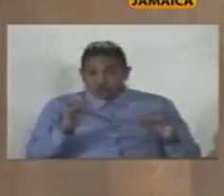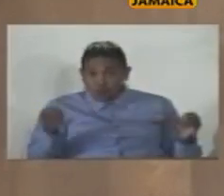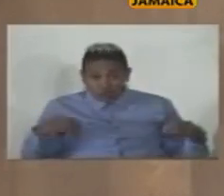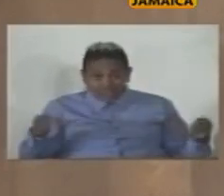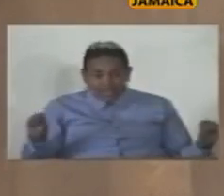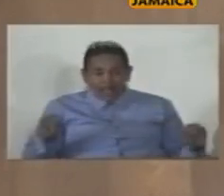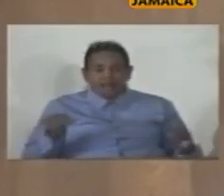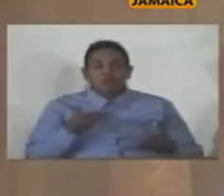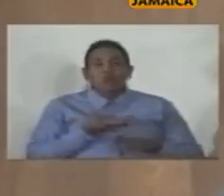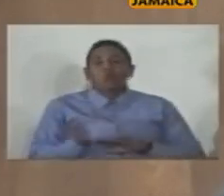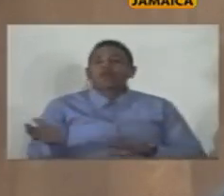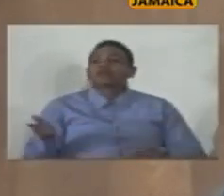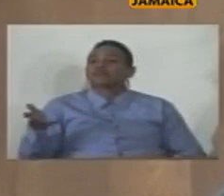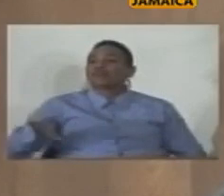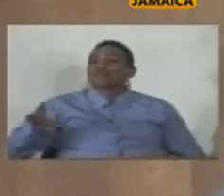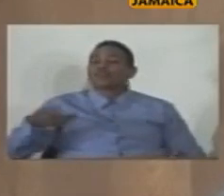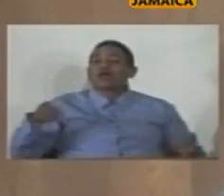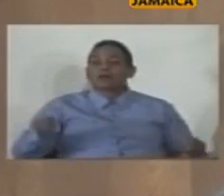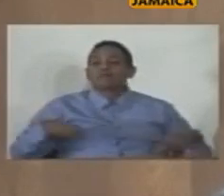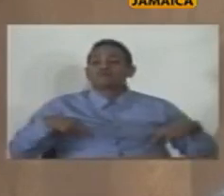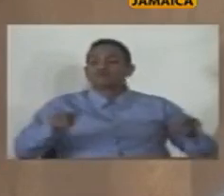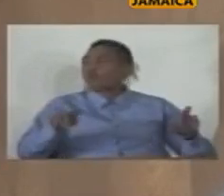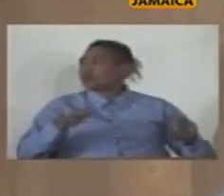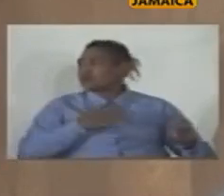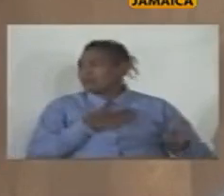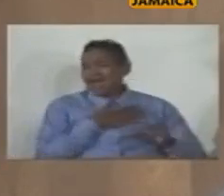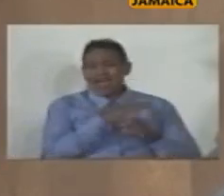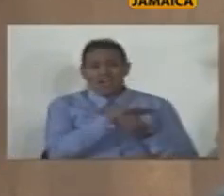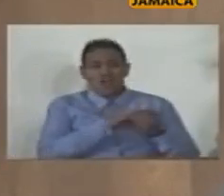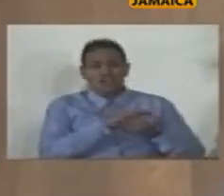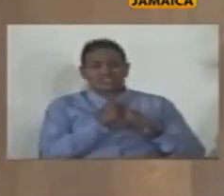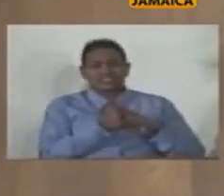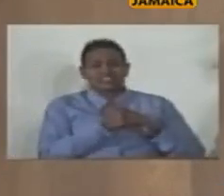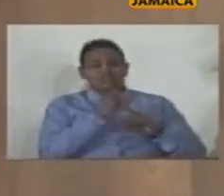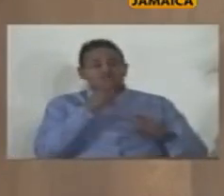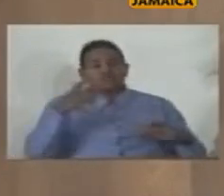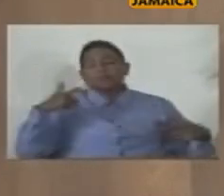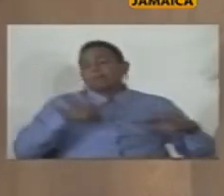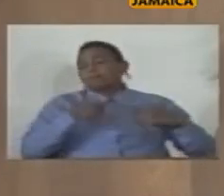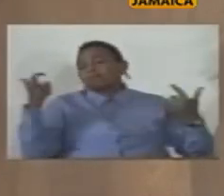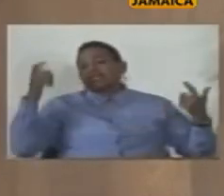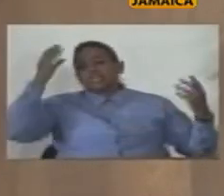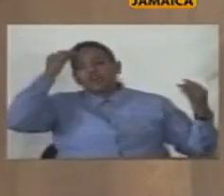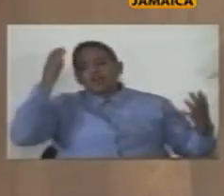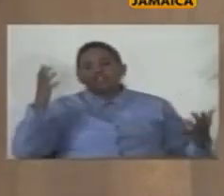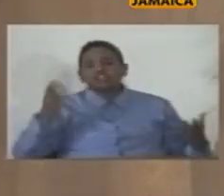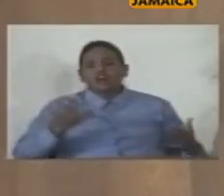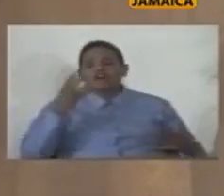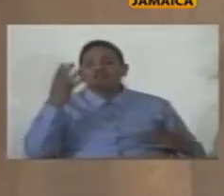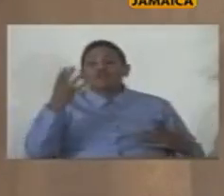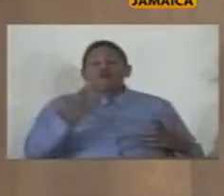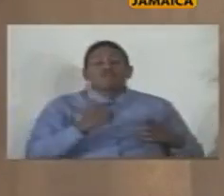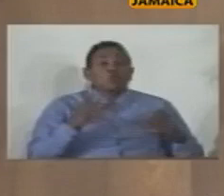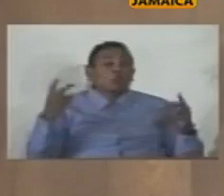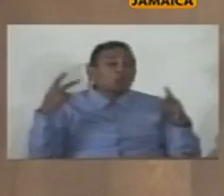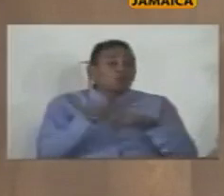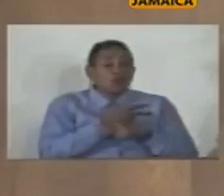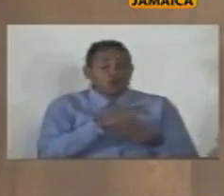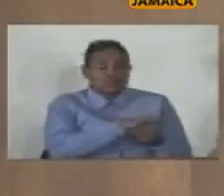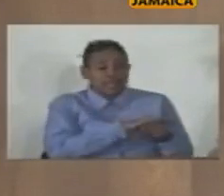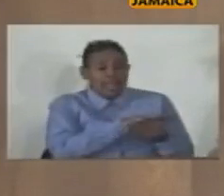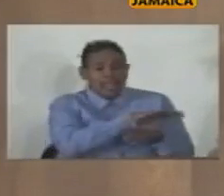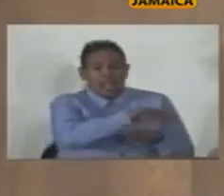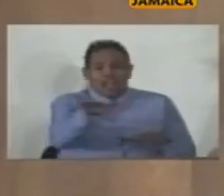Roads. The matter of bad roads in the constituency is of grave concern. 4 of the worst corridors, Mr. Speaker,